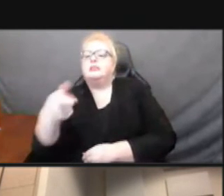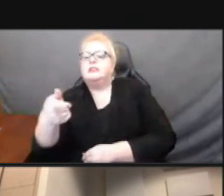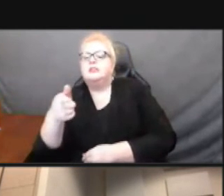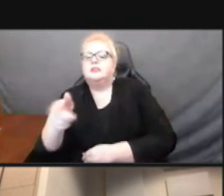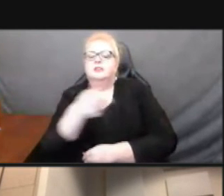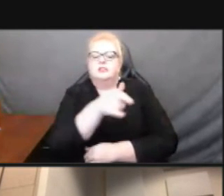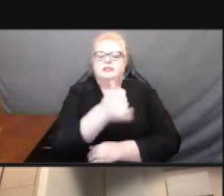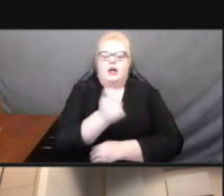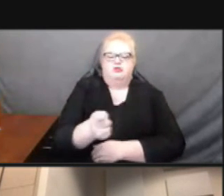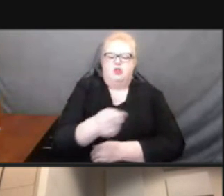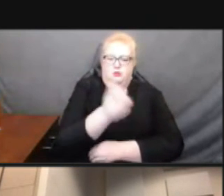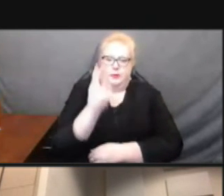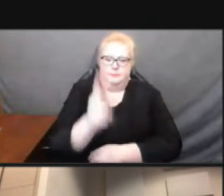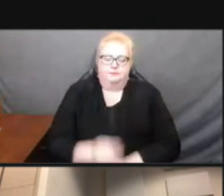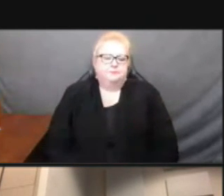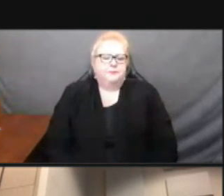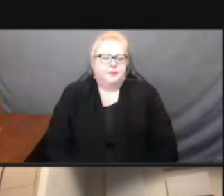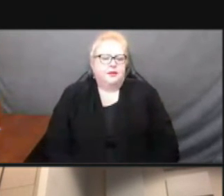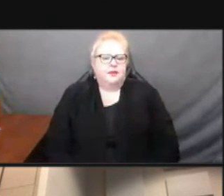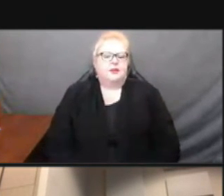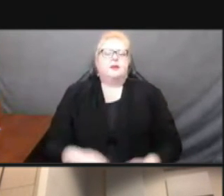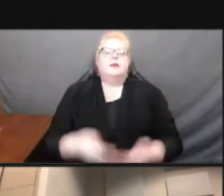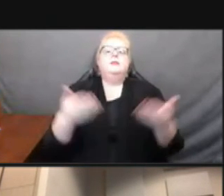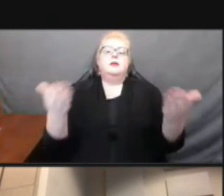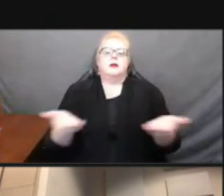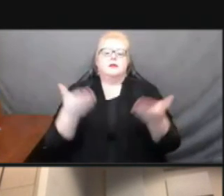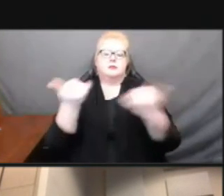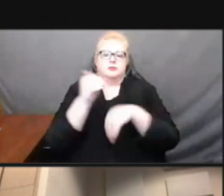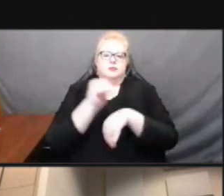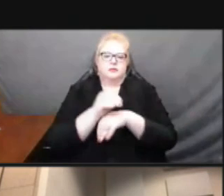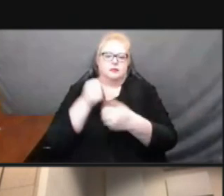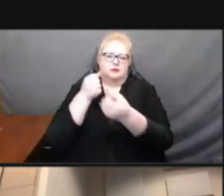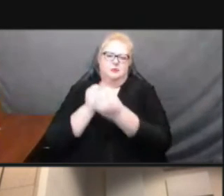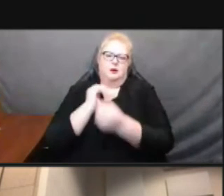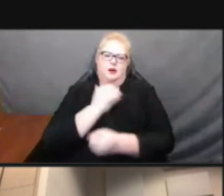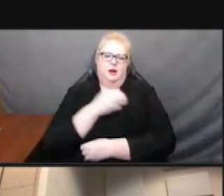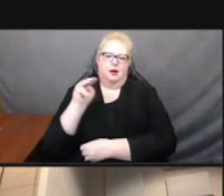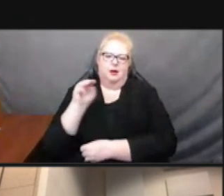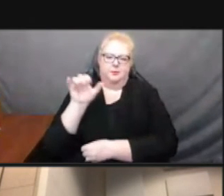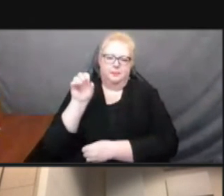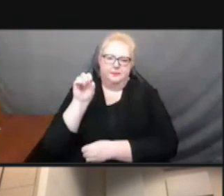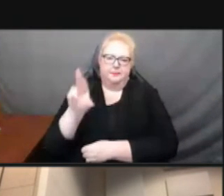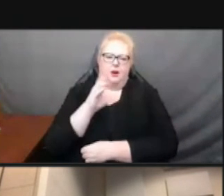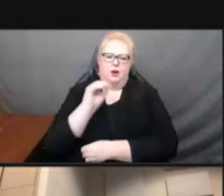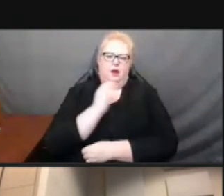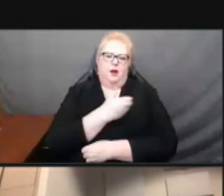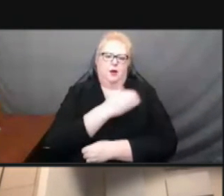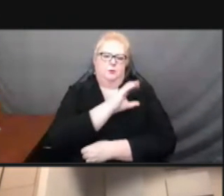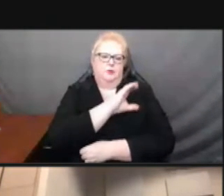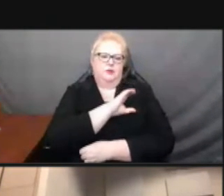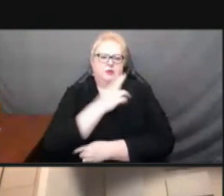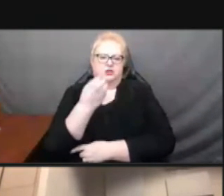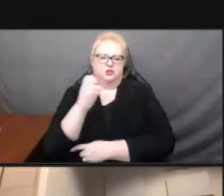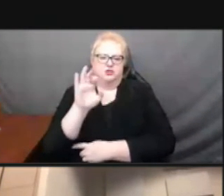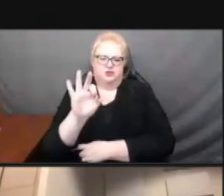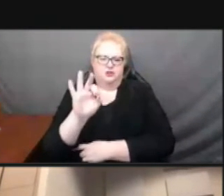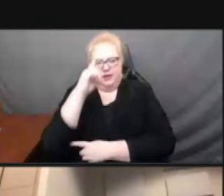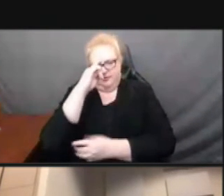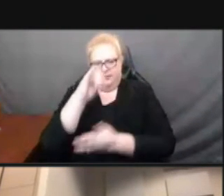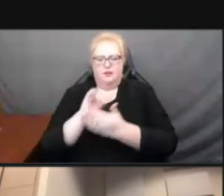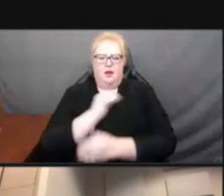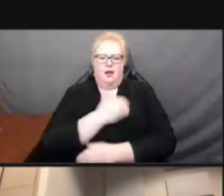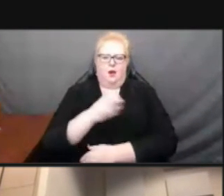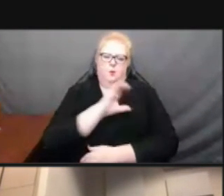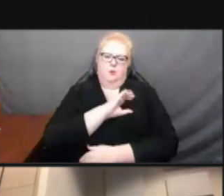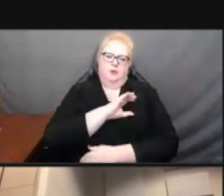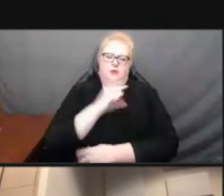Humphrey. Well, I come tonight in support of our mayor and our police chief. I think our police chief has made some courageous